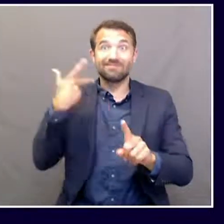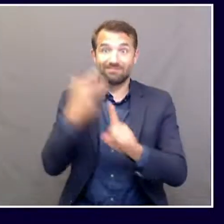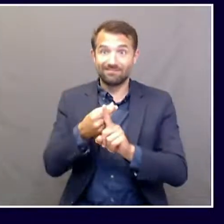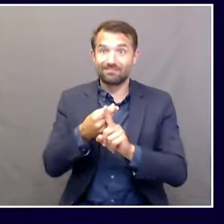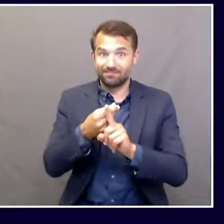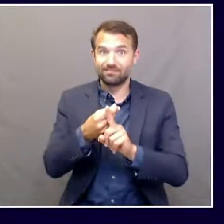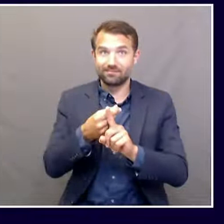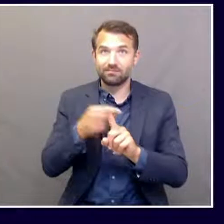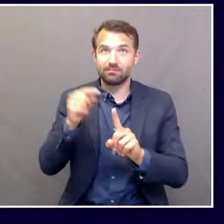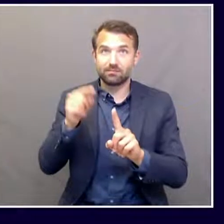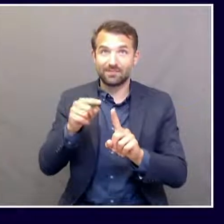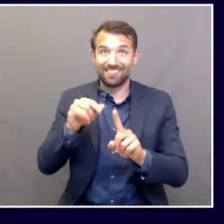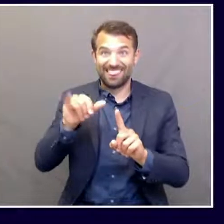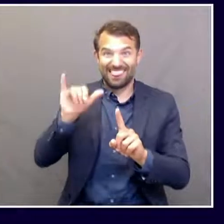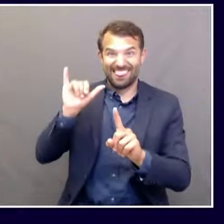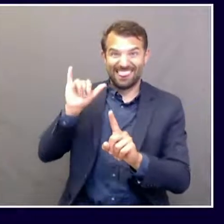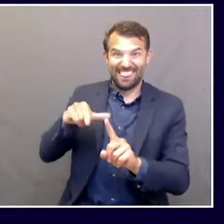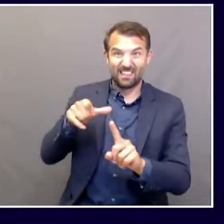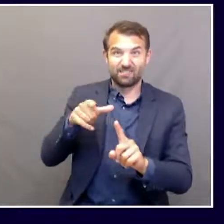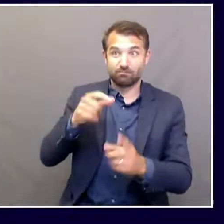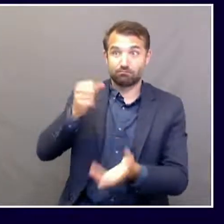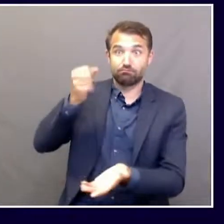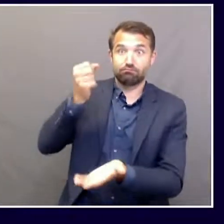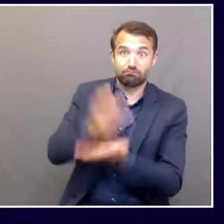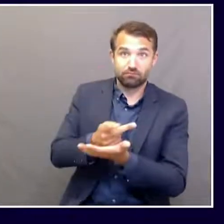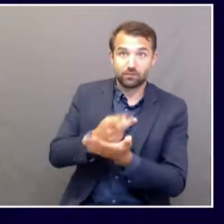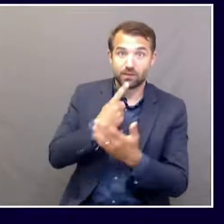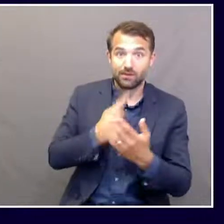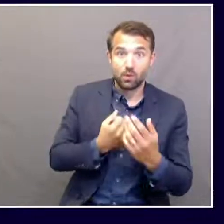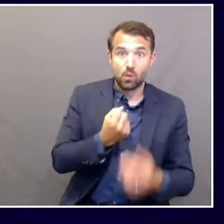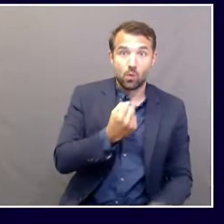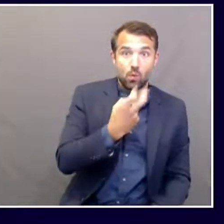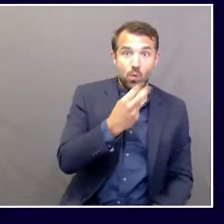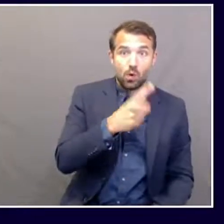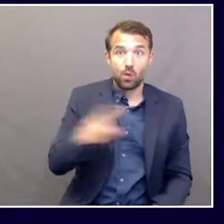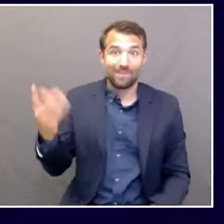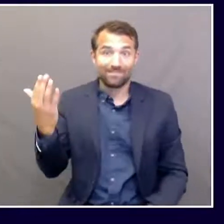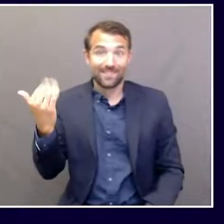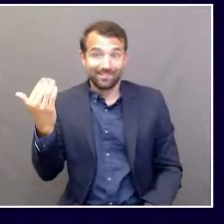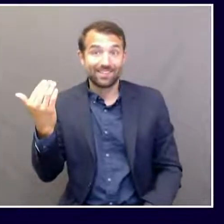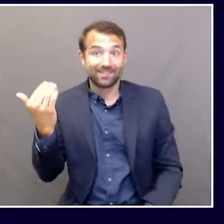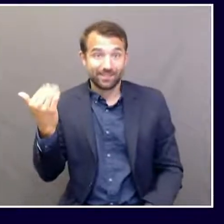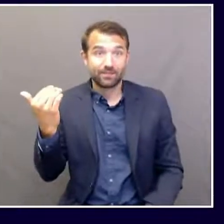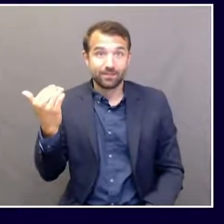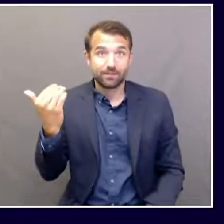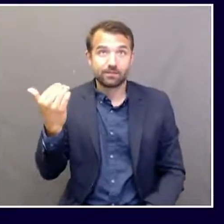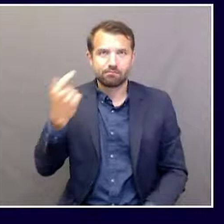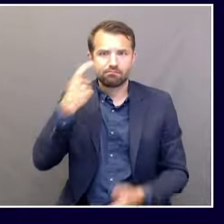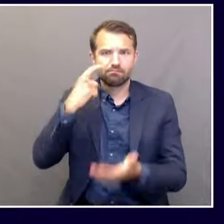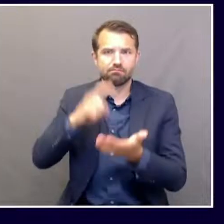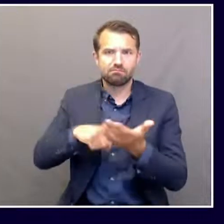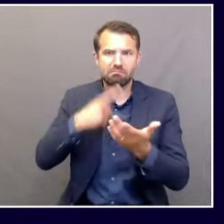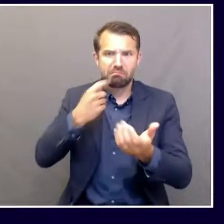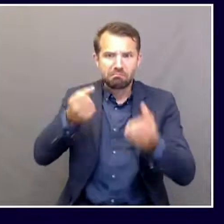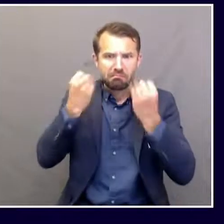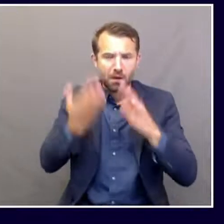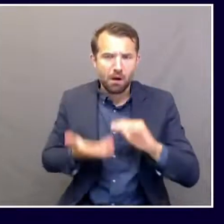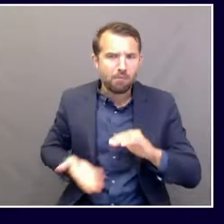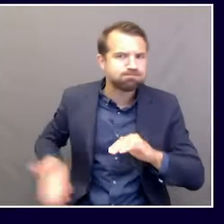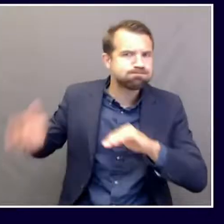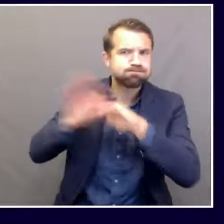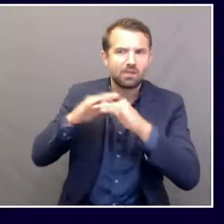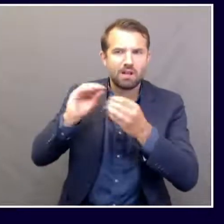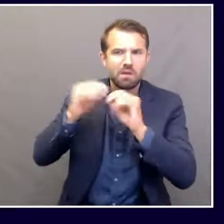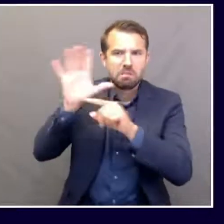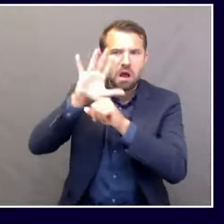saw a big jump in first doses. But more recently, we've started to see more and more second doses as that population